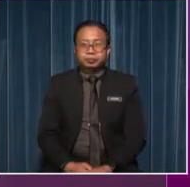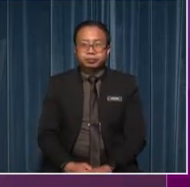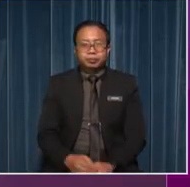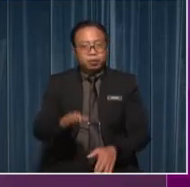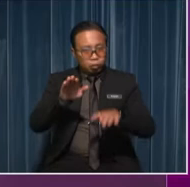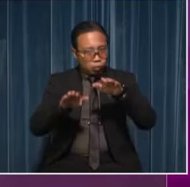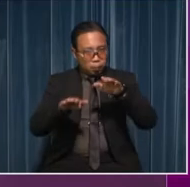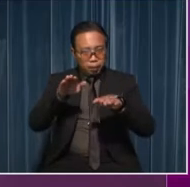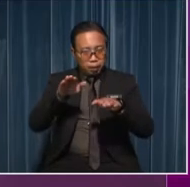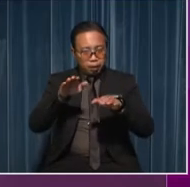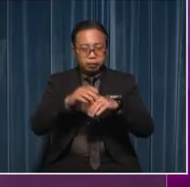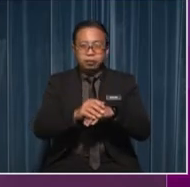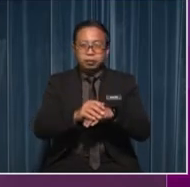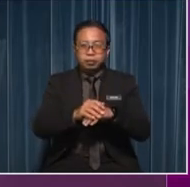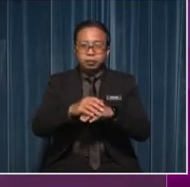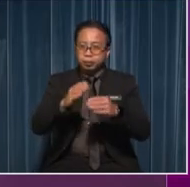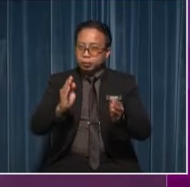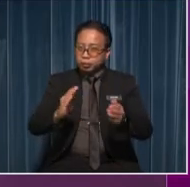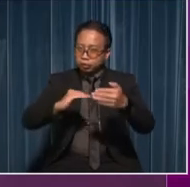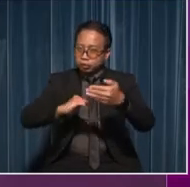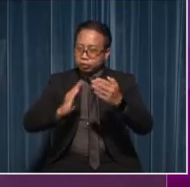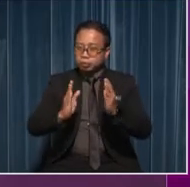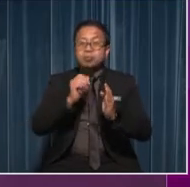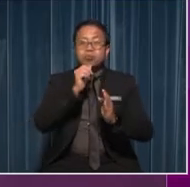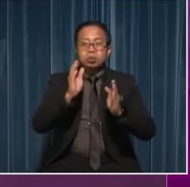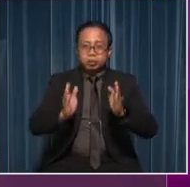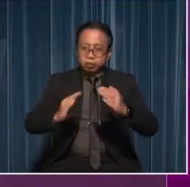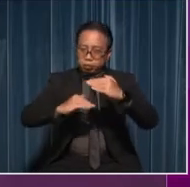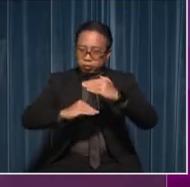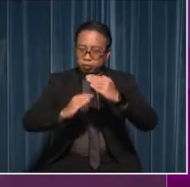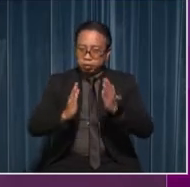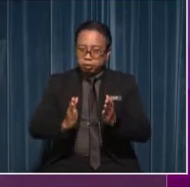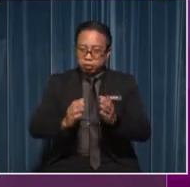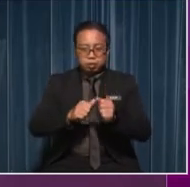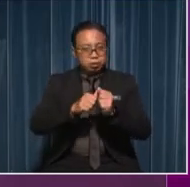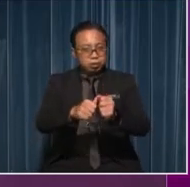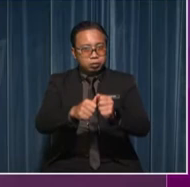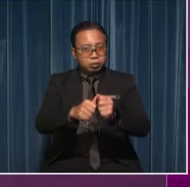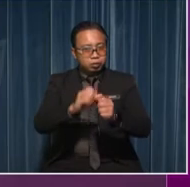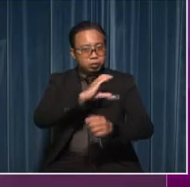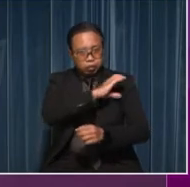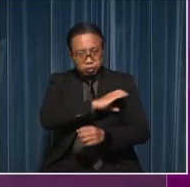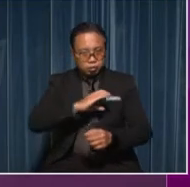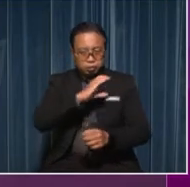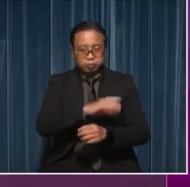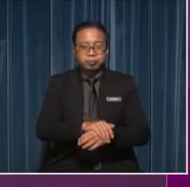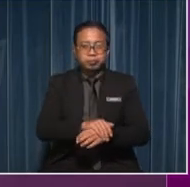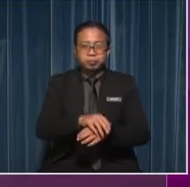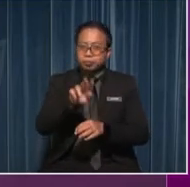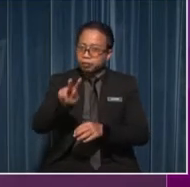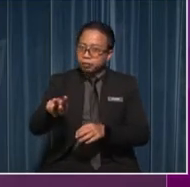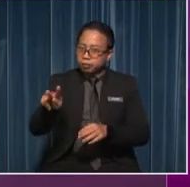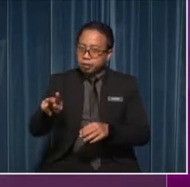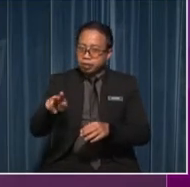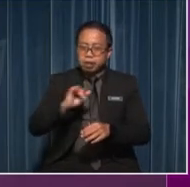Compare prisms and non-prisms based on the characteristics. Pupils, I